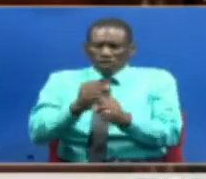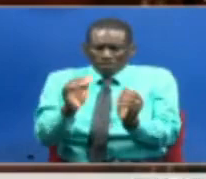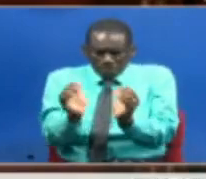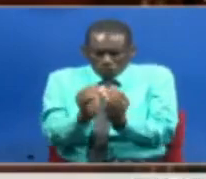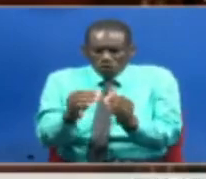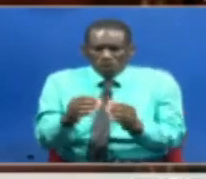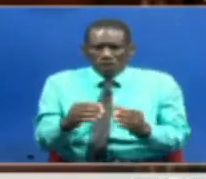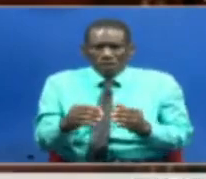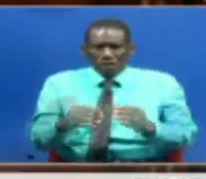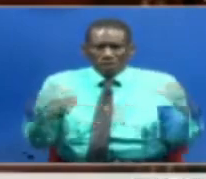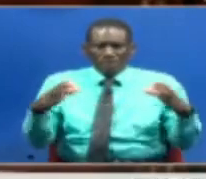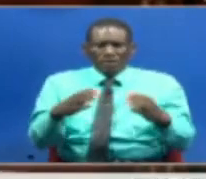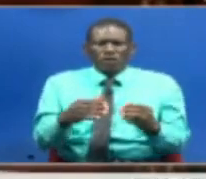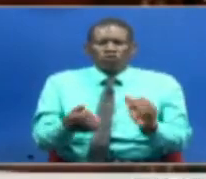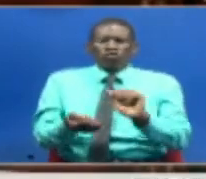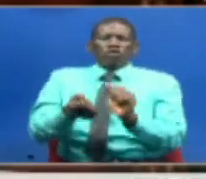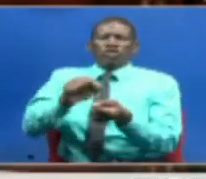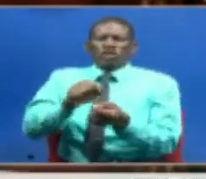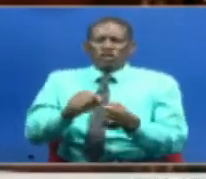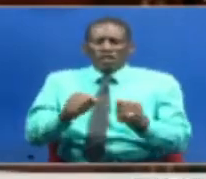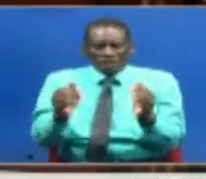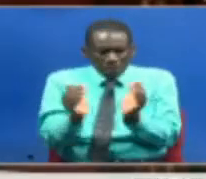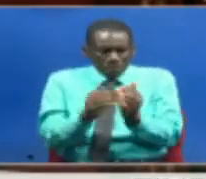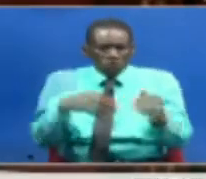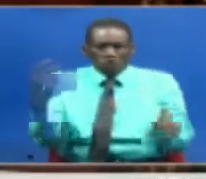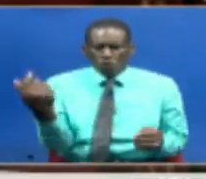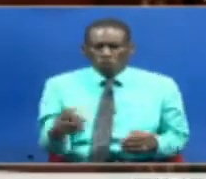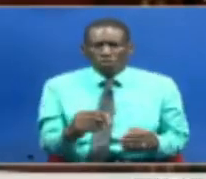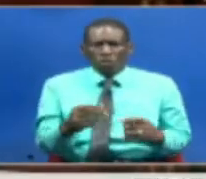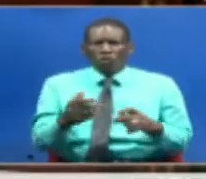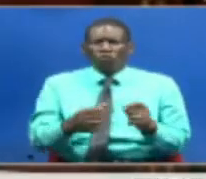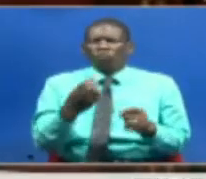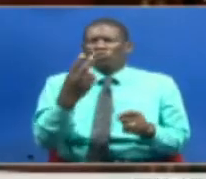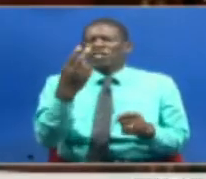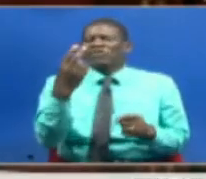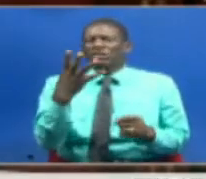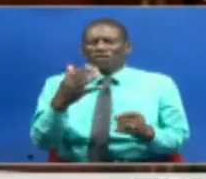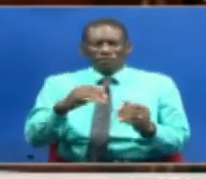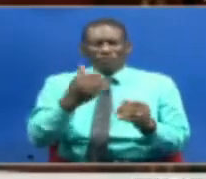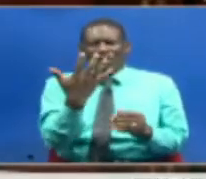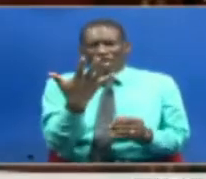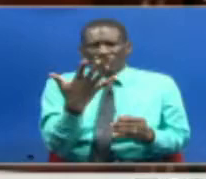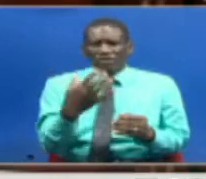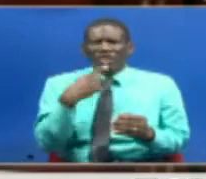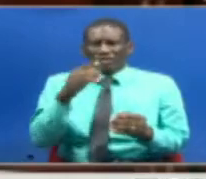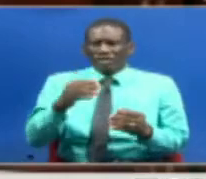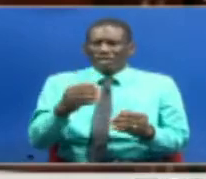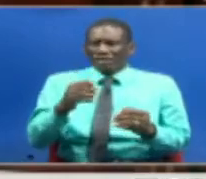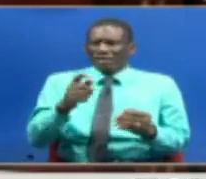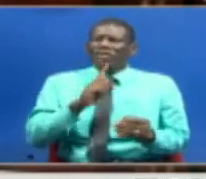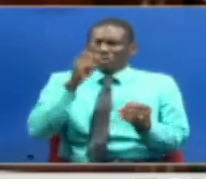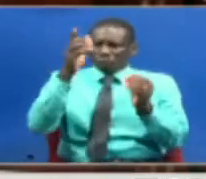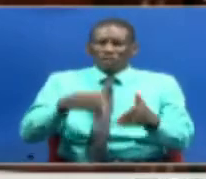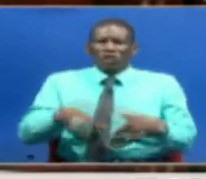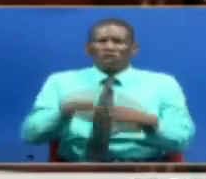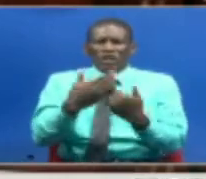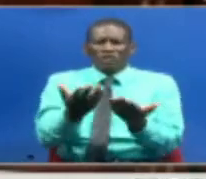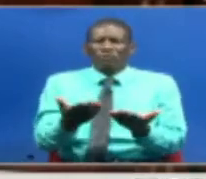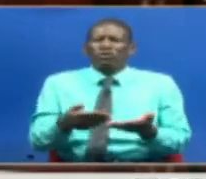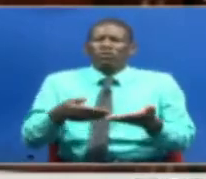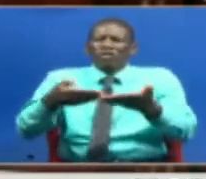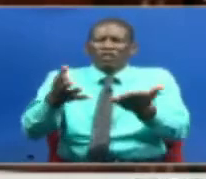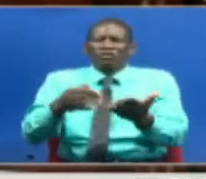whip. Standing order 20A5 requires the speaker to convey a decision to replace a whip to the